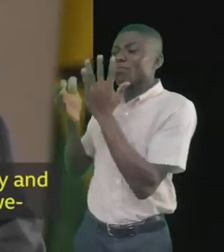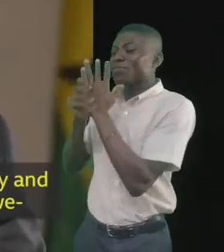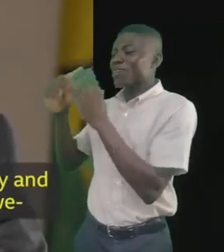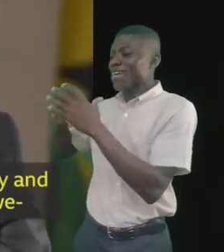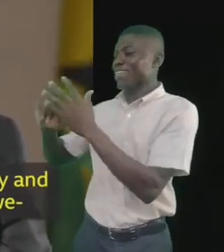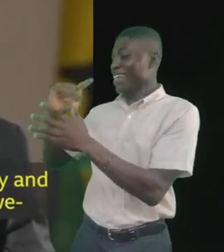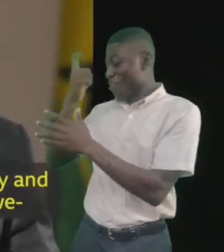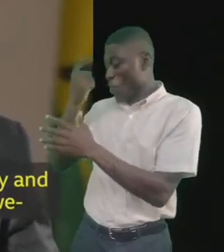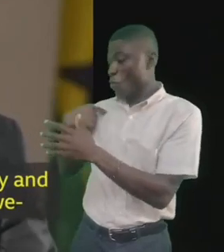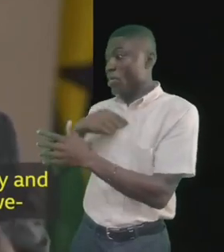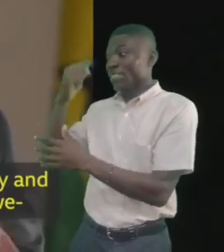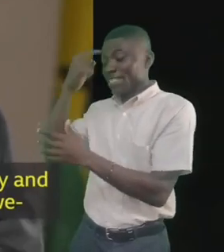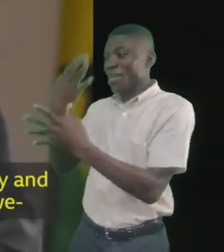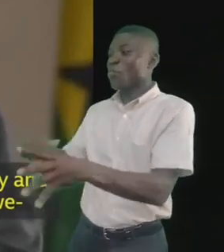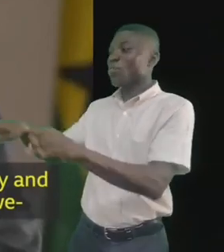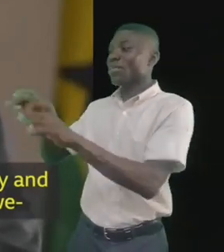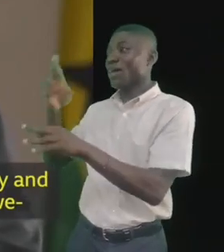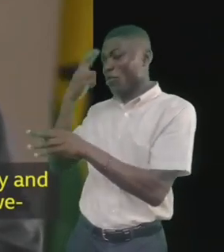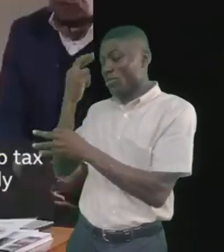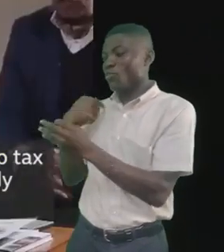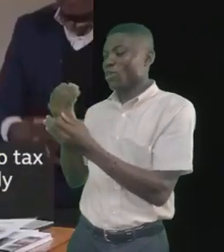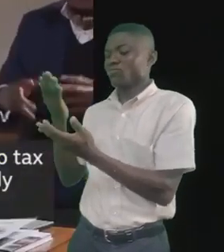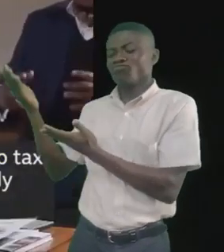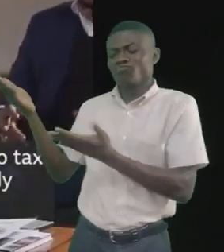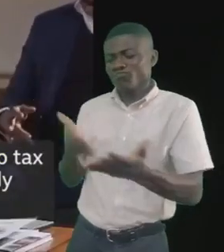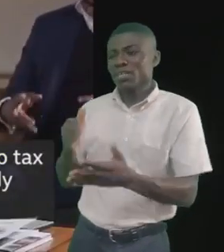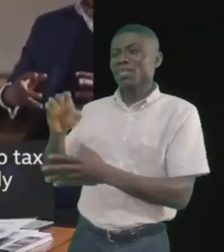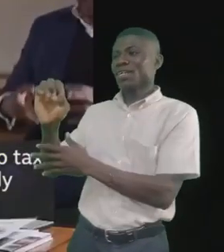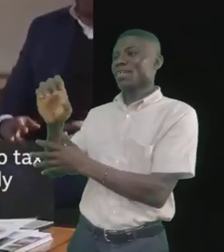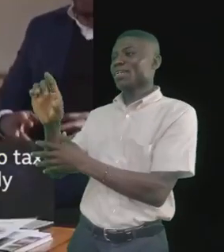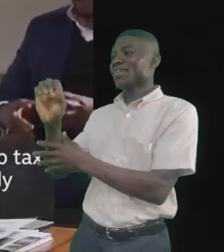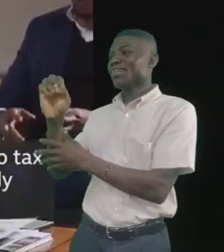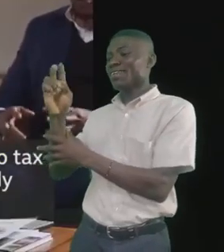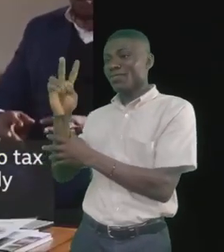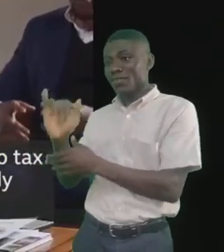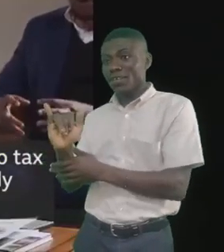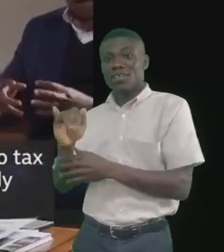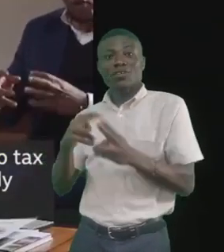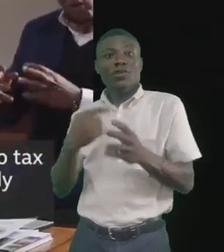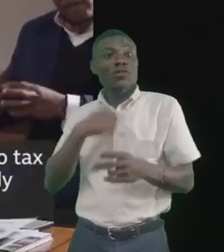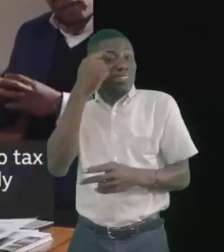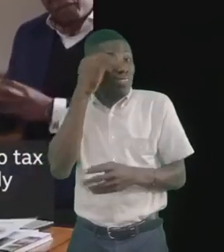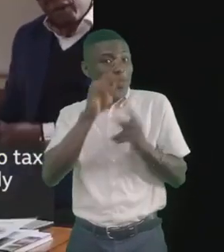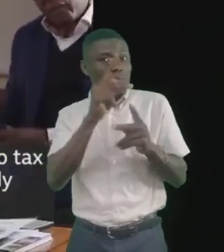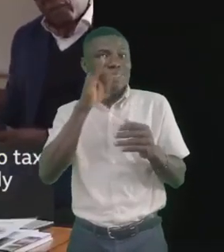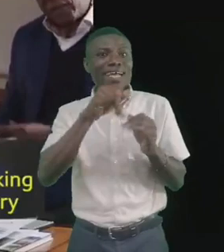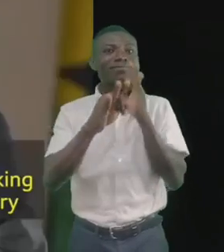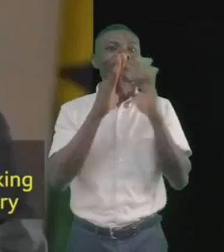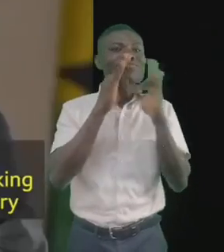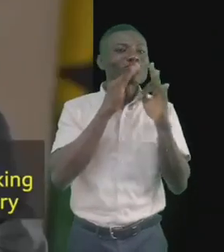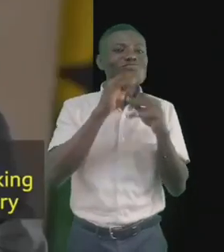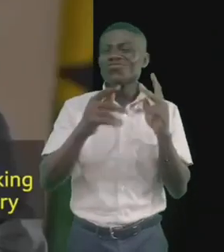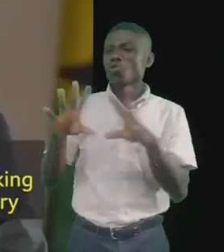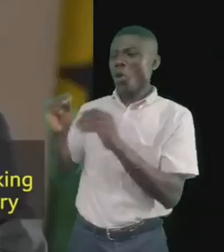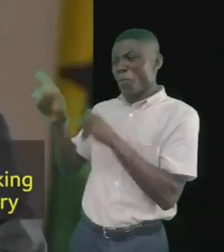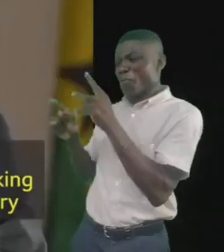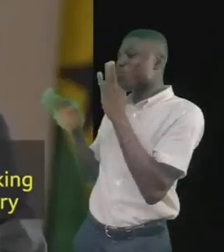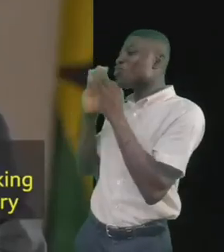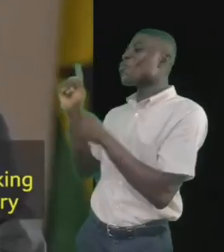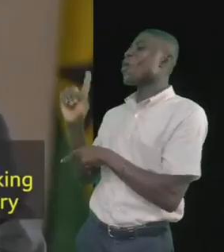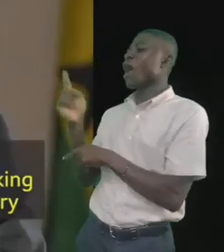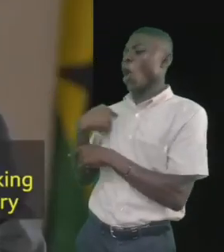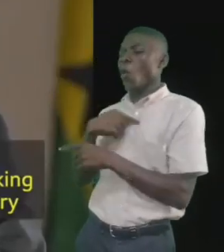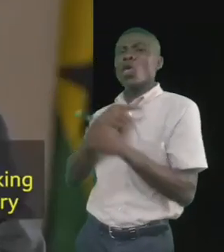government as well, and we think it's necessary, and that's the reason why we... You think it's necessary to tax people who are already impoverished? They're not already